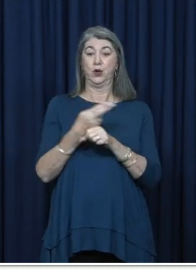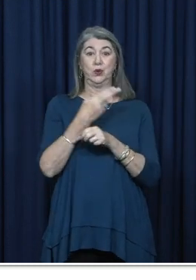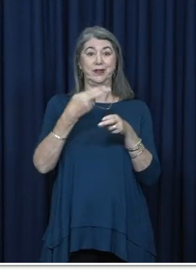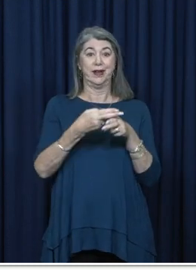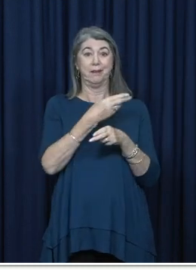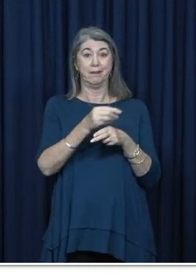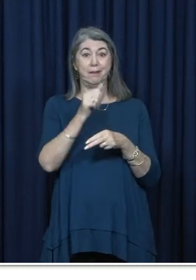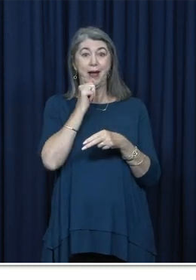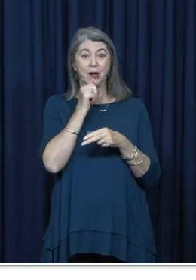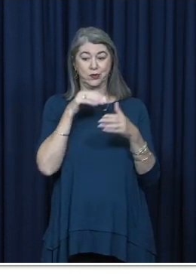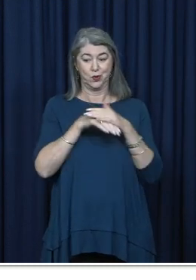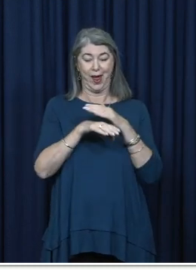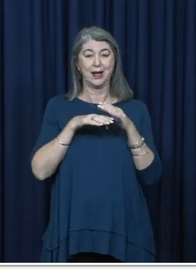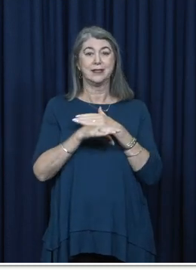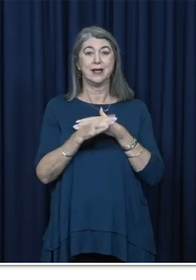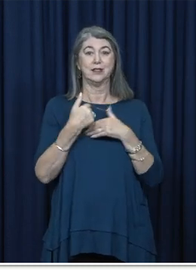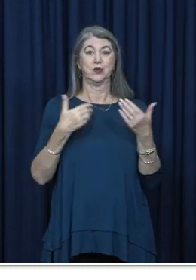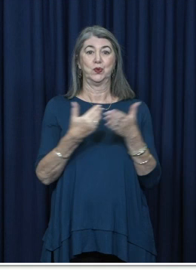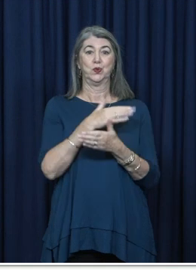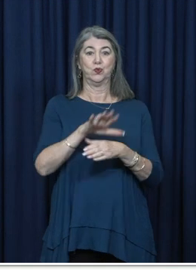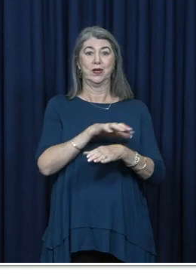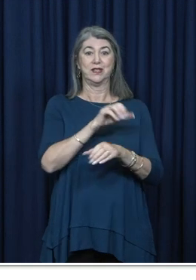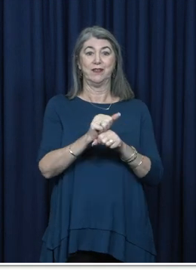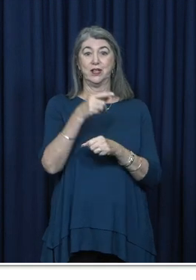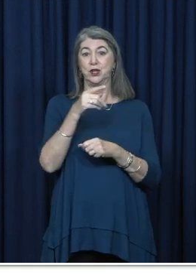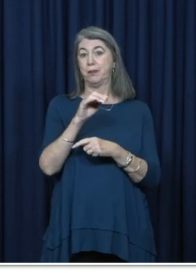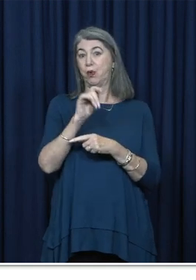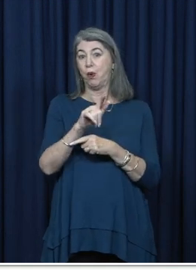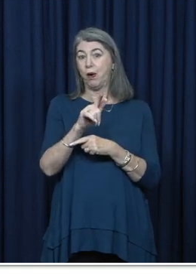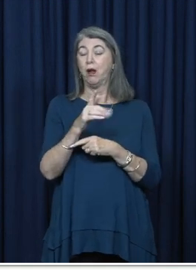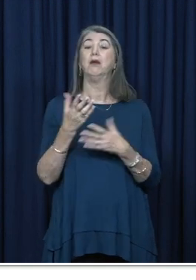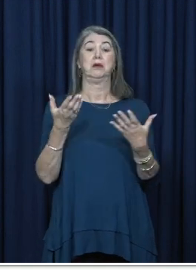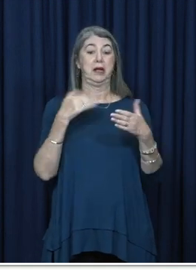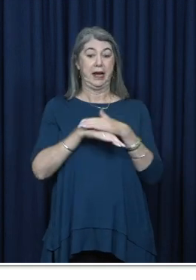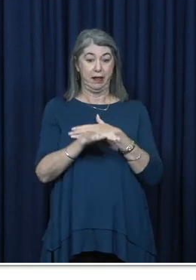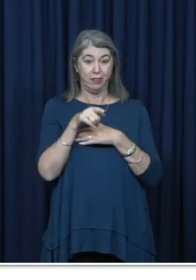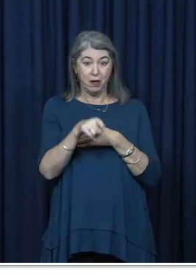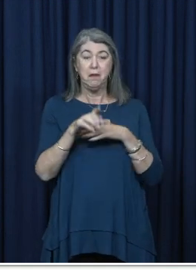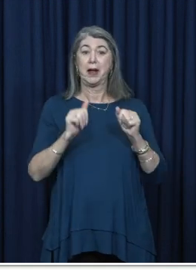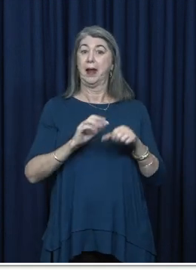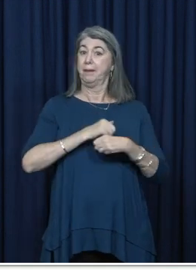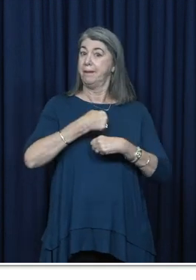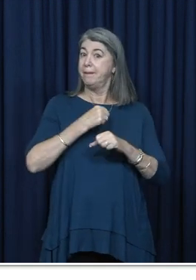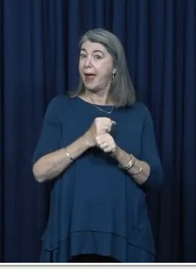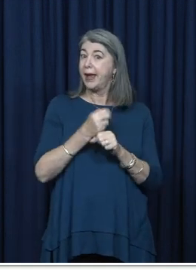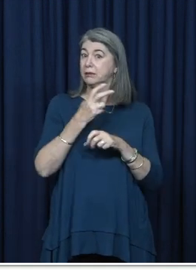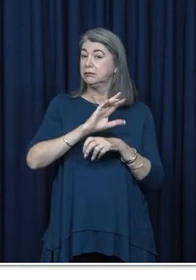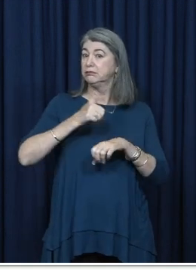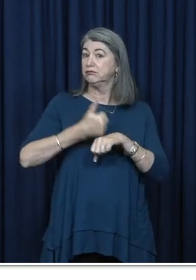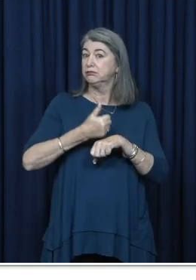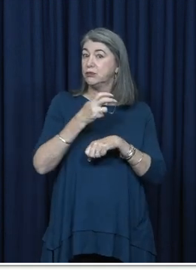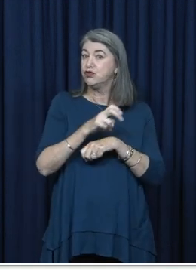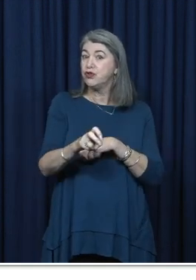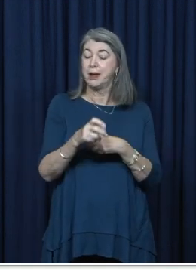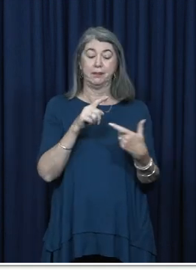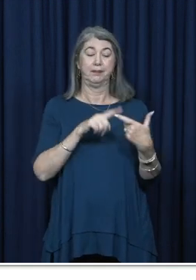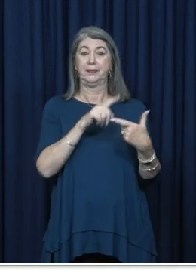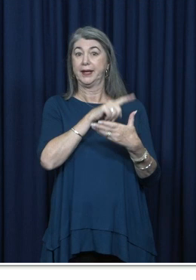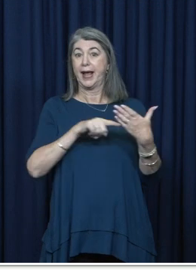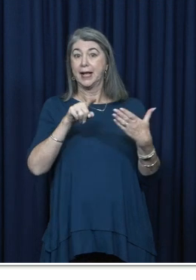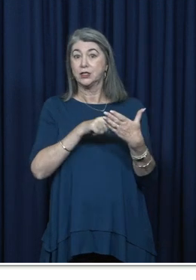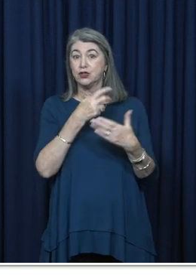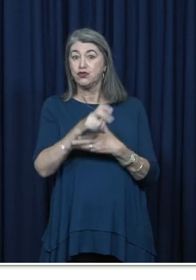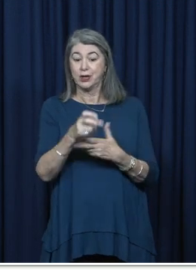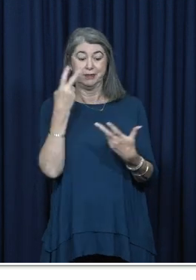and password to access the new reservation portal. Once in the portal, you can make a trip, cancels a trip, and